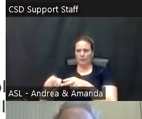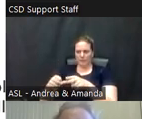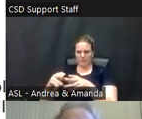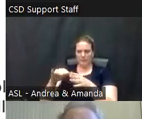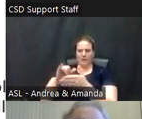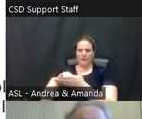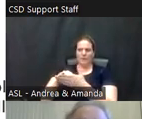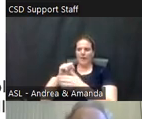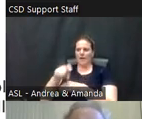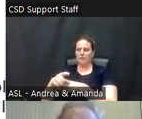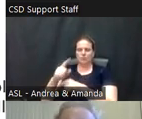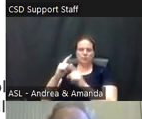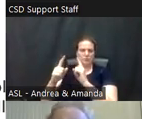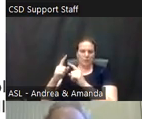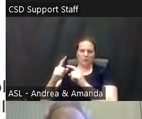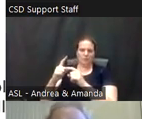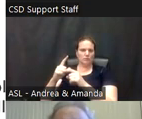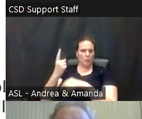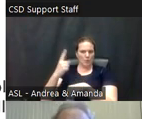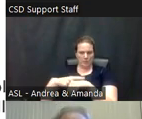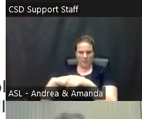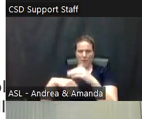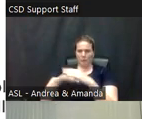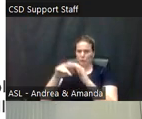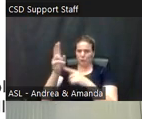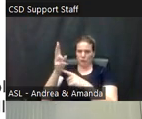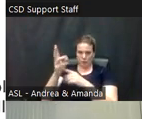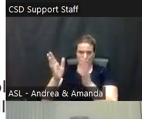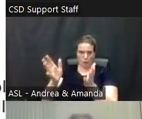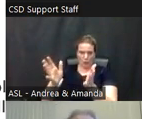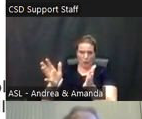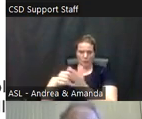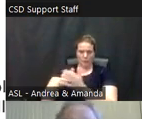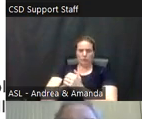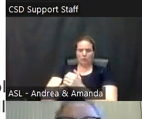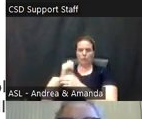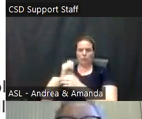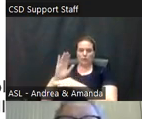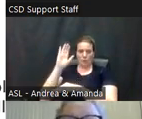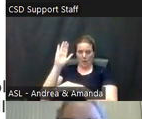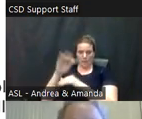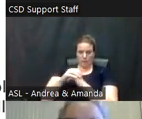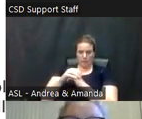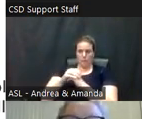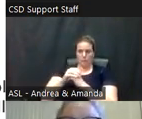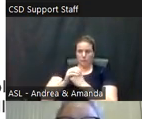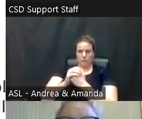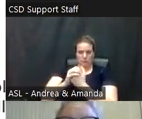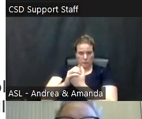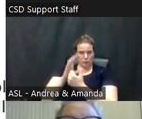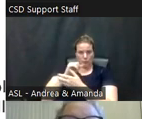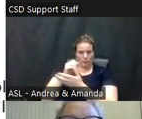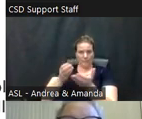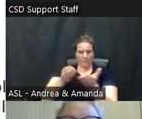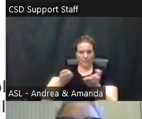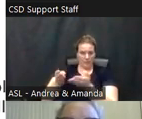speak once and can take up to 2 minutes to speak. Raise hands on Zoom and allow the facilitator to